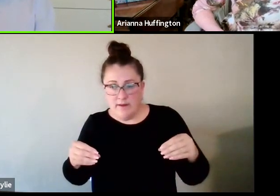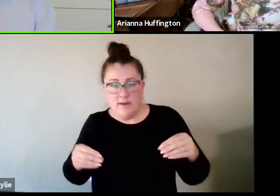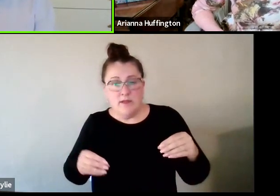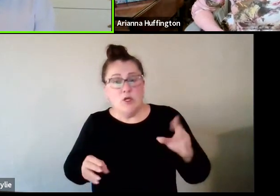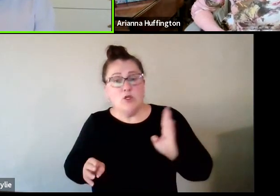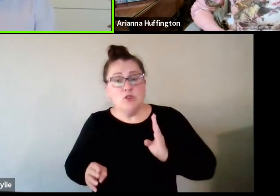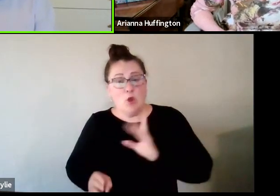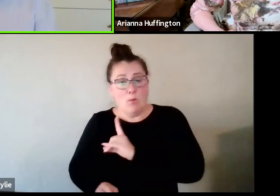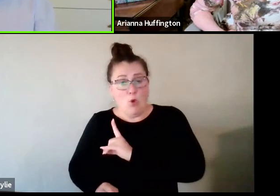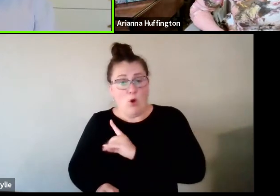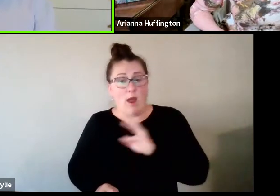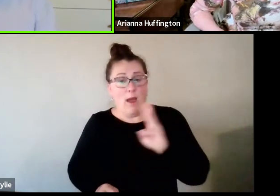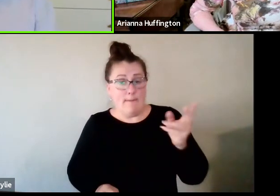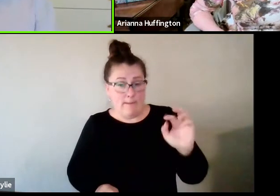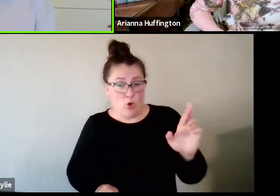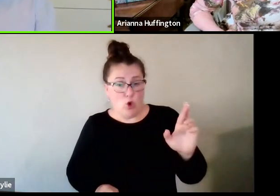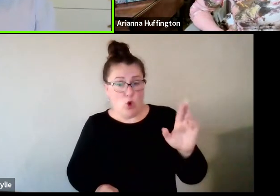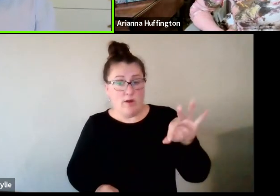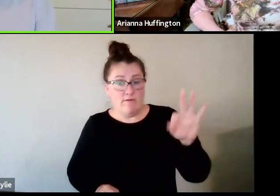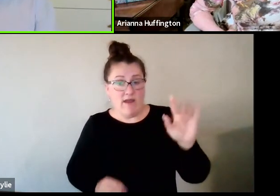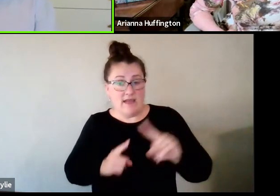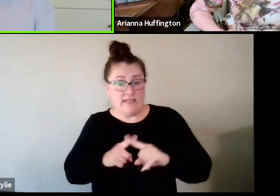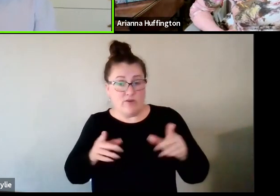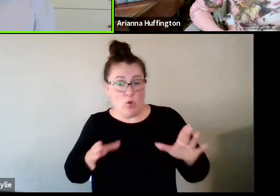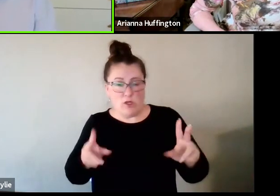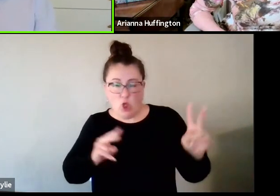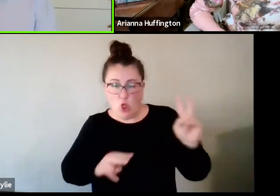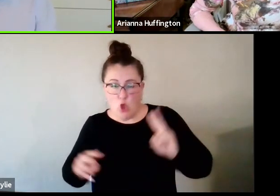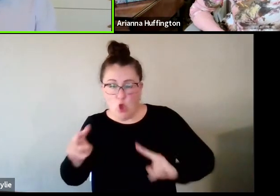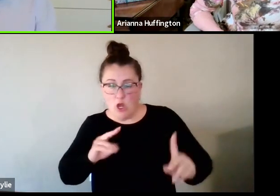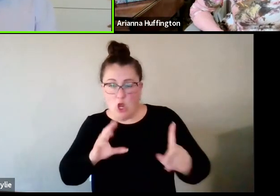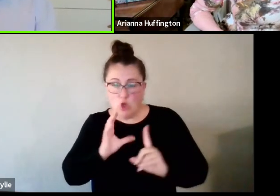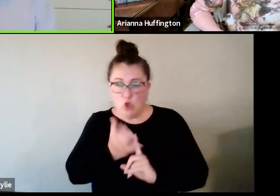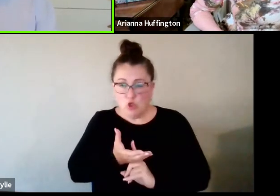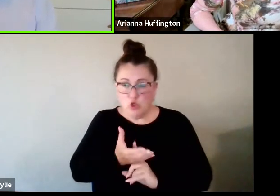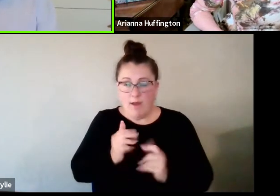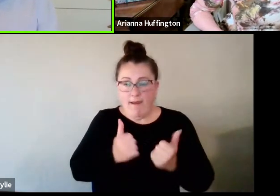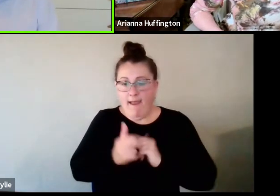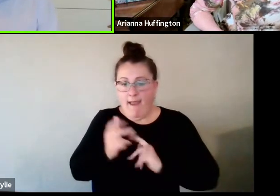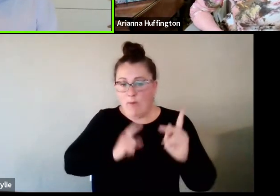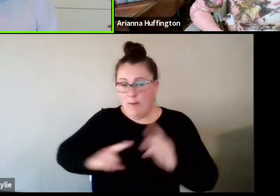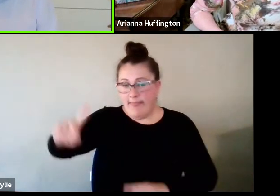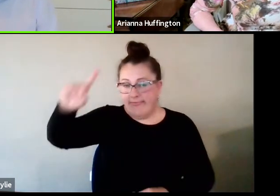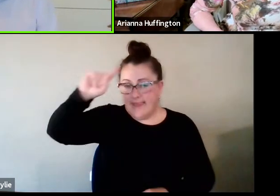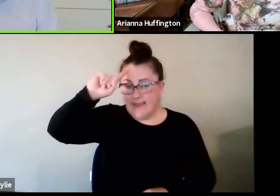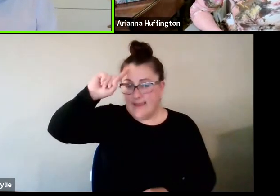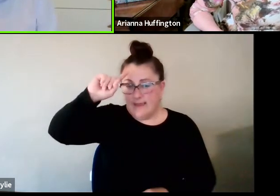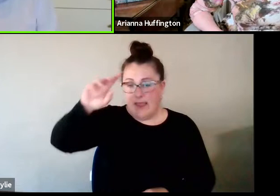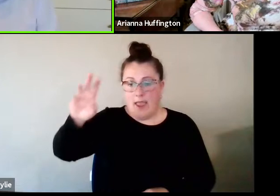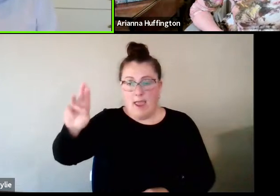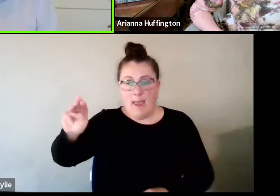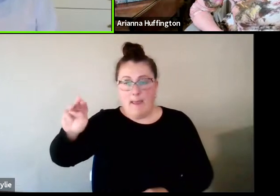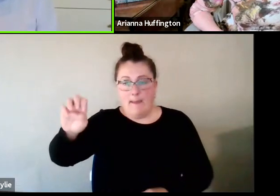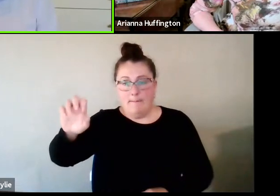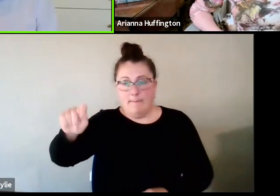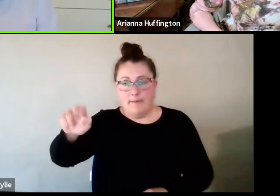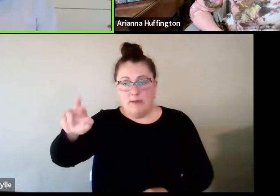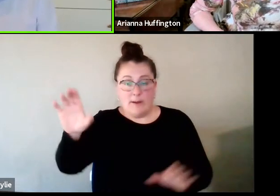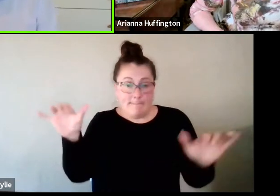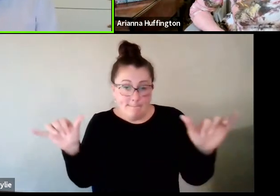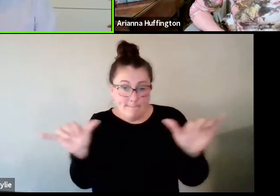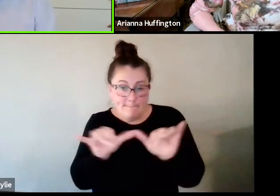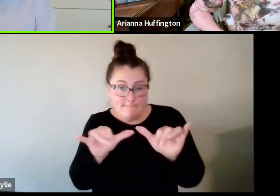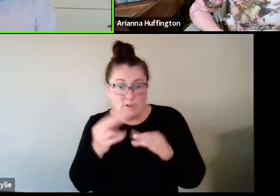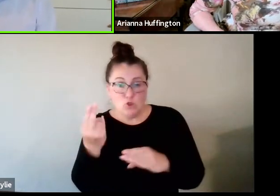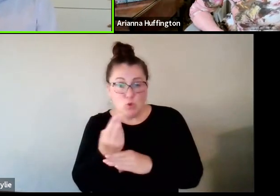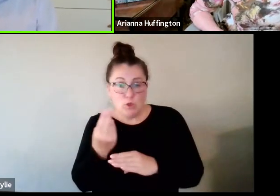members, we need to find different ways to look at culture and how are people feeling? What metrics do we use?